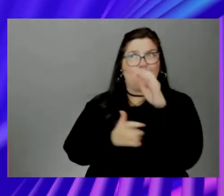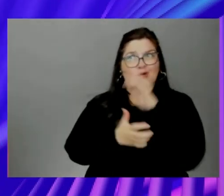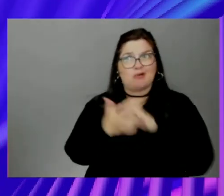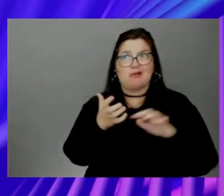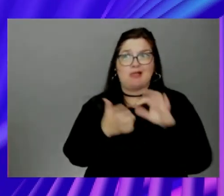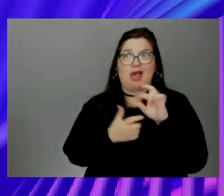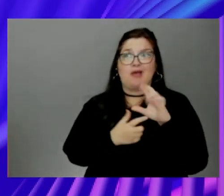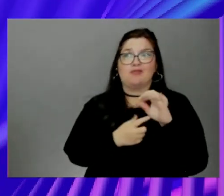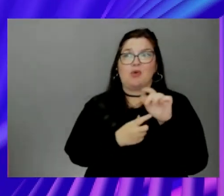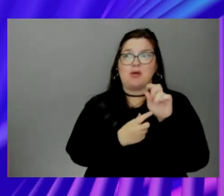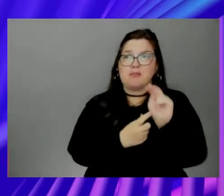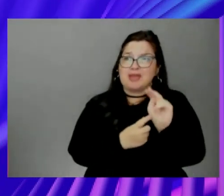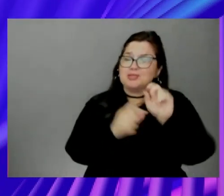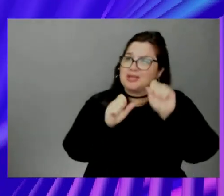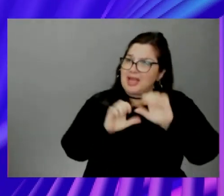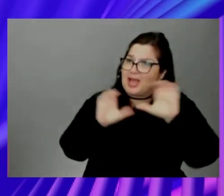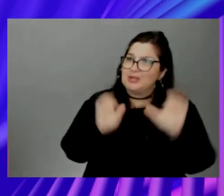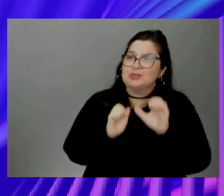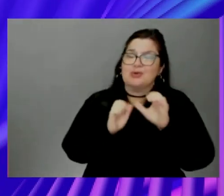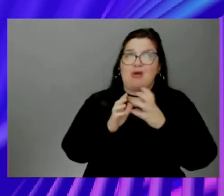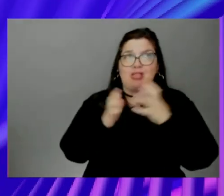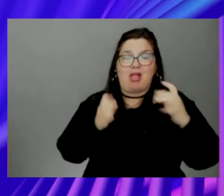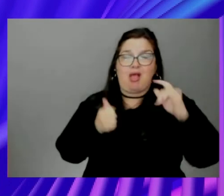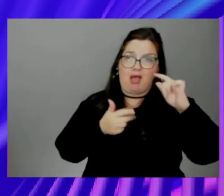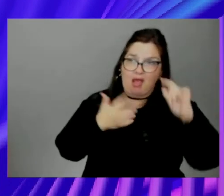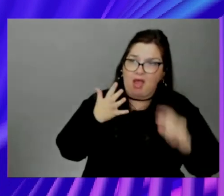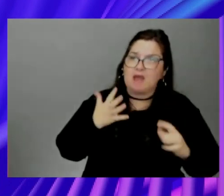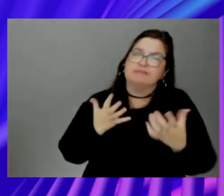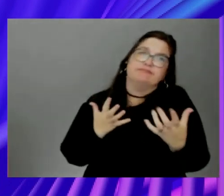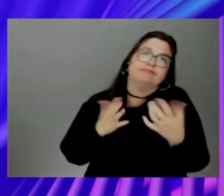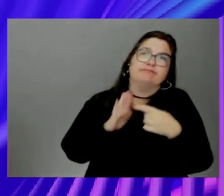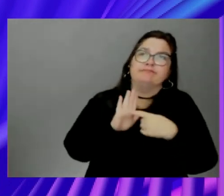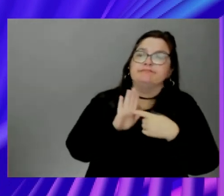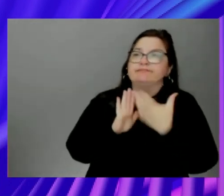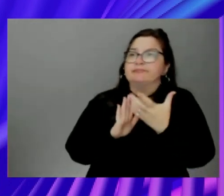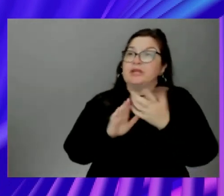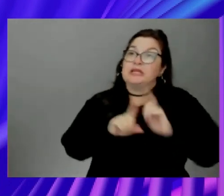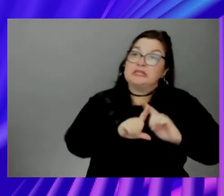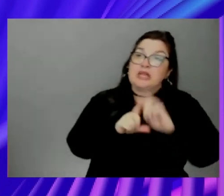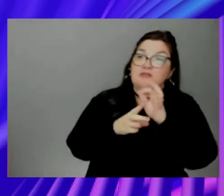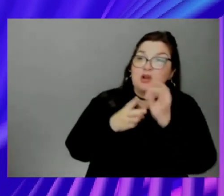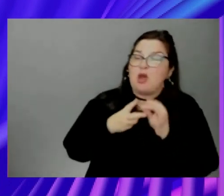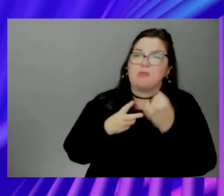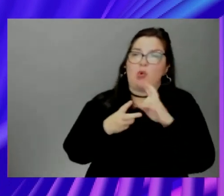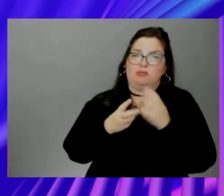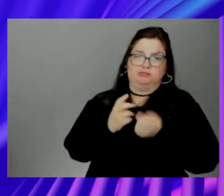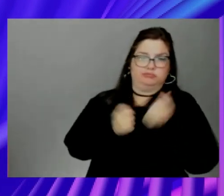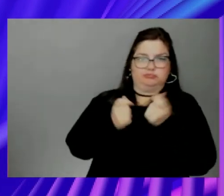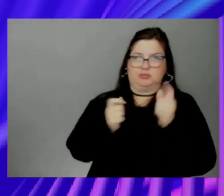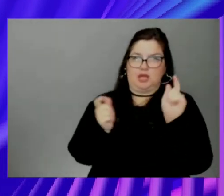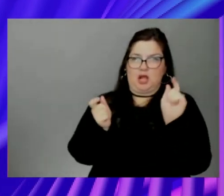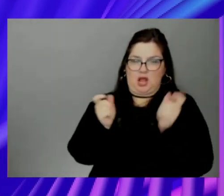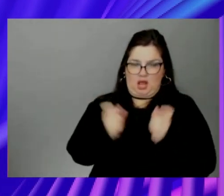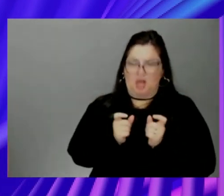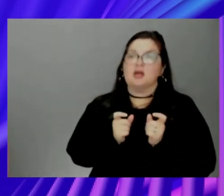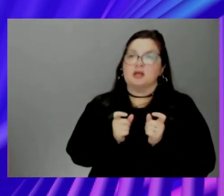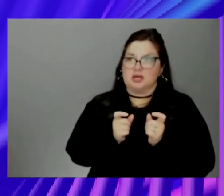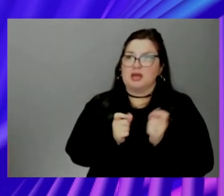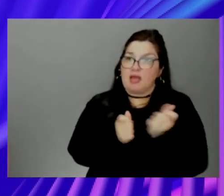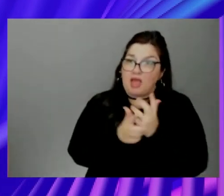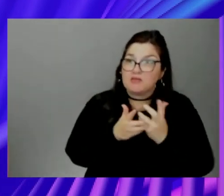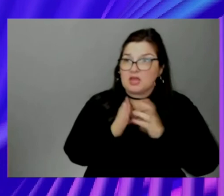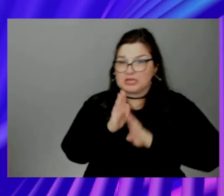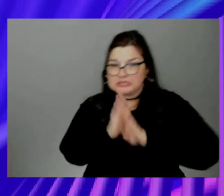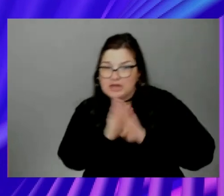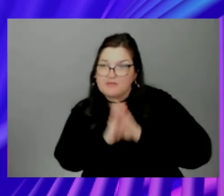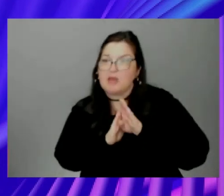have, different options that you want to have, or you want to eliminate options. Like let's say everything that's going to be in development, and we're going to pick on EC2